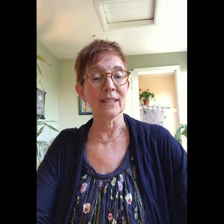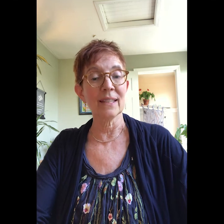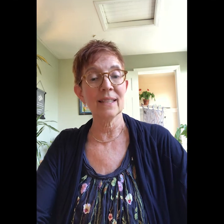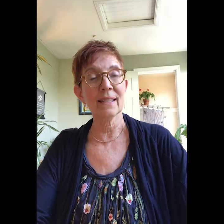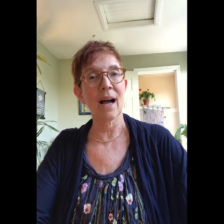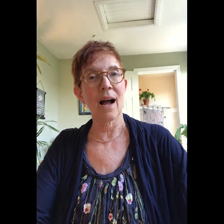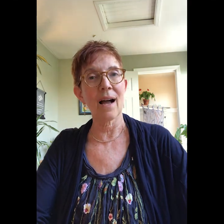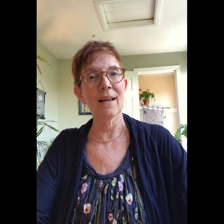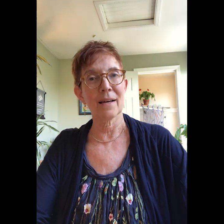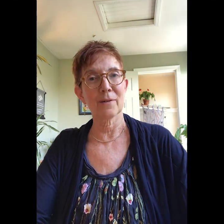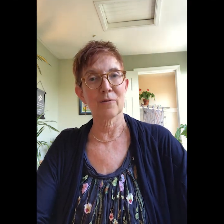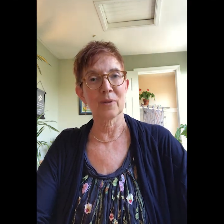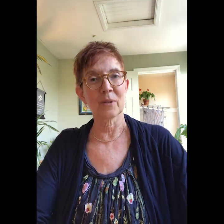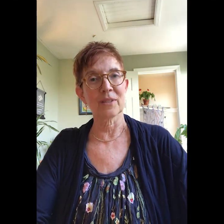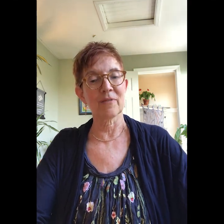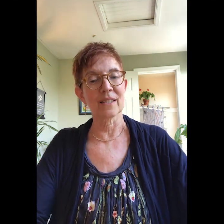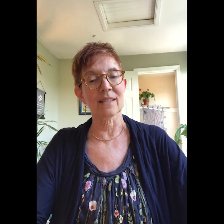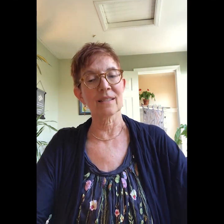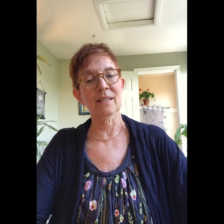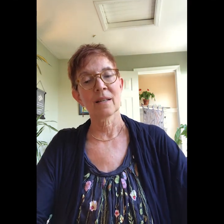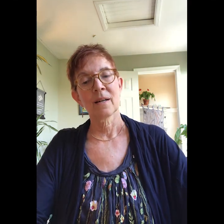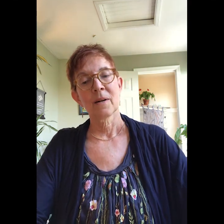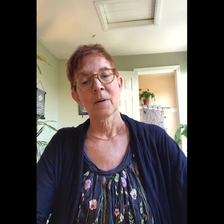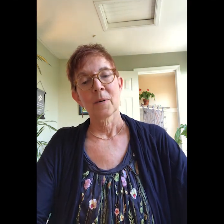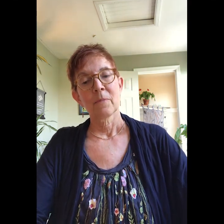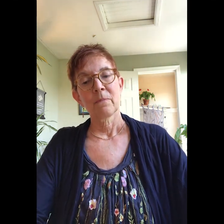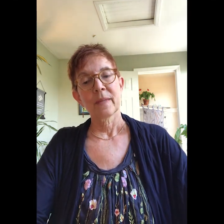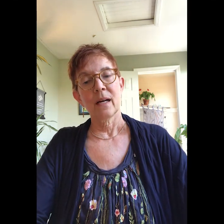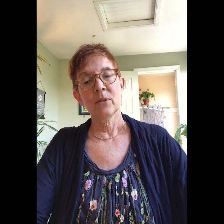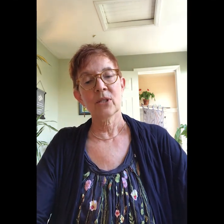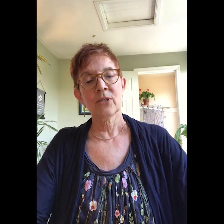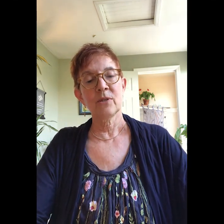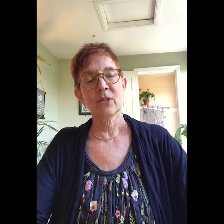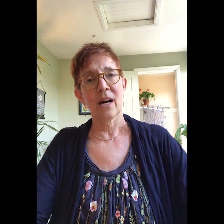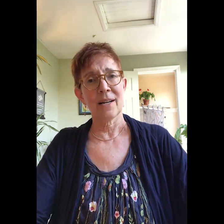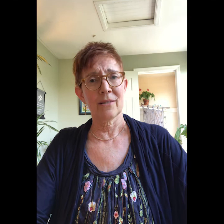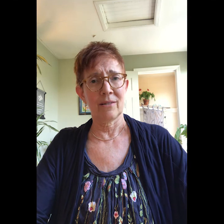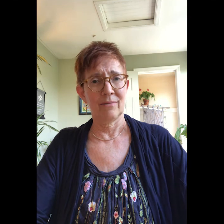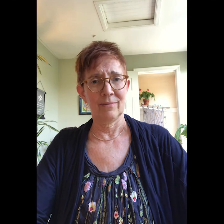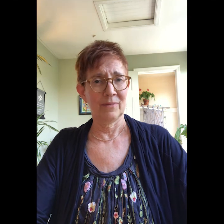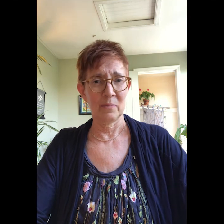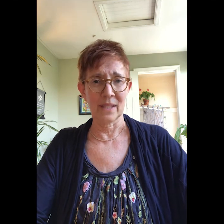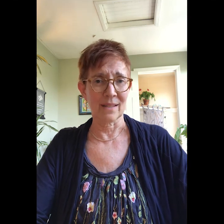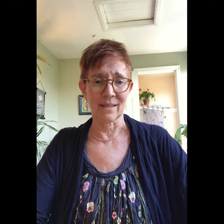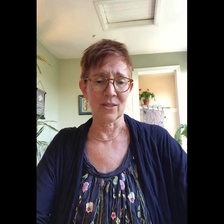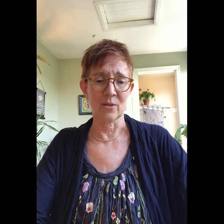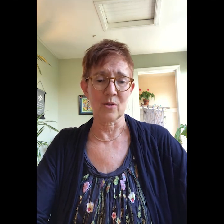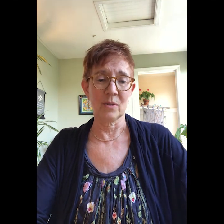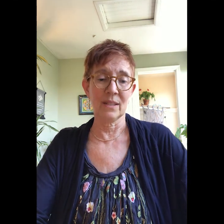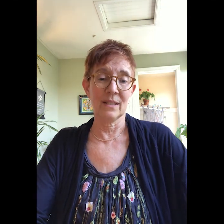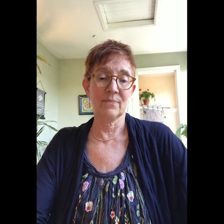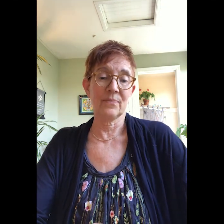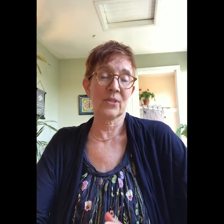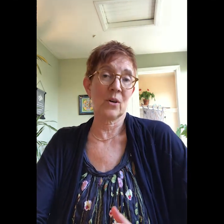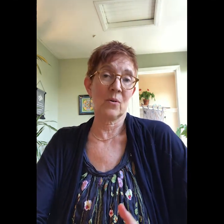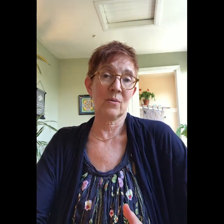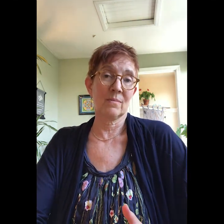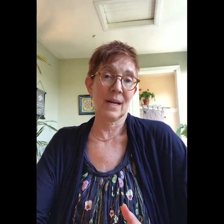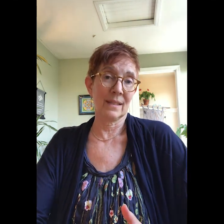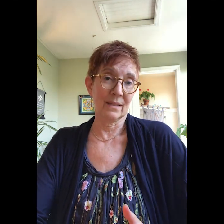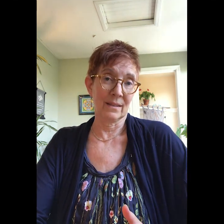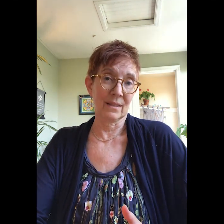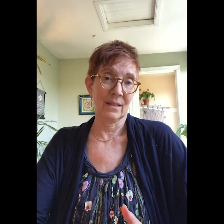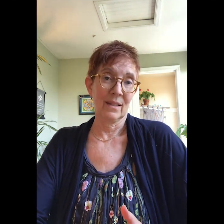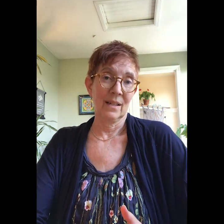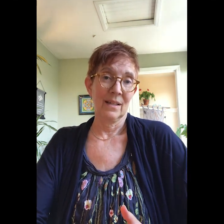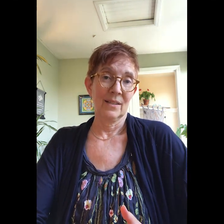overall fatigue, I had fewer defenses. I was just too tired for business as usual, and so